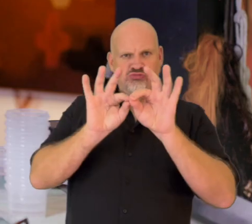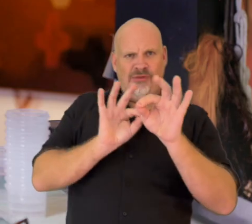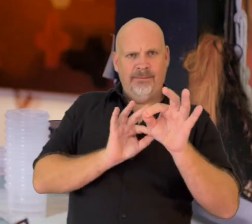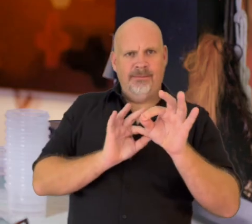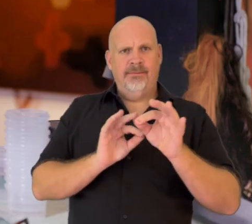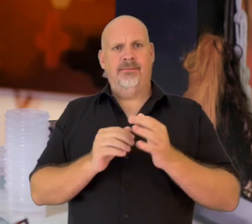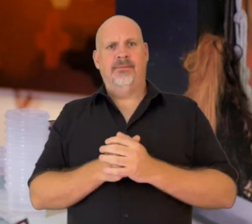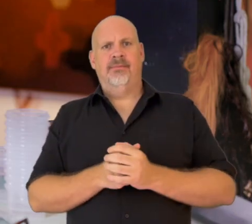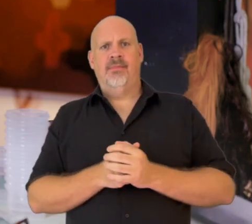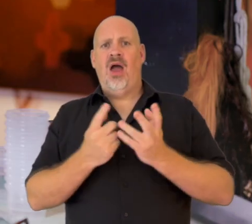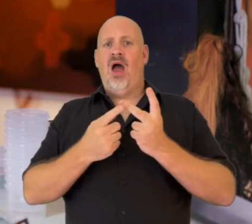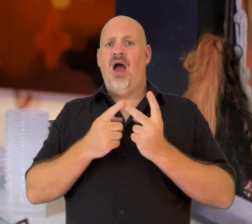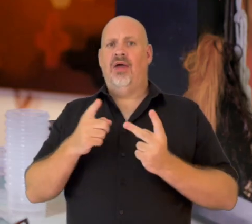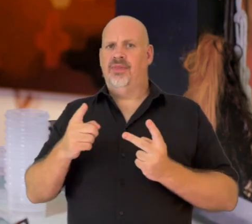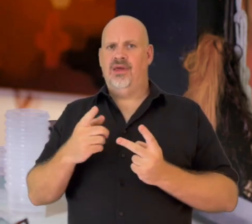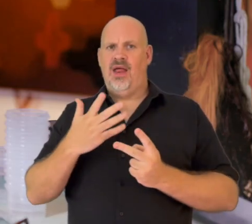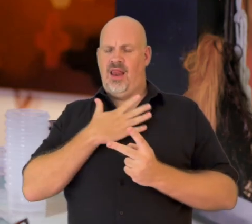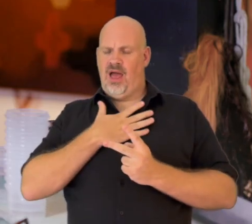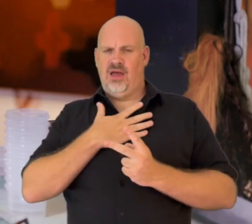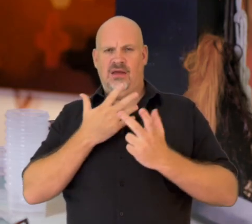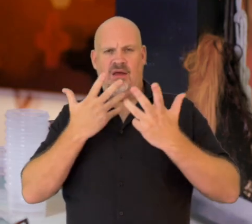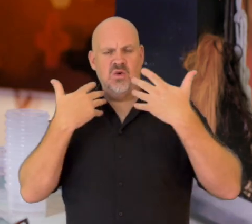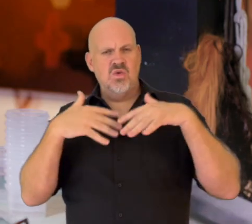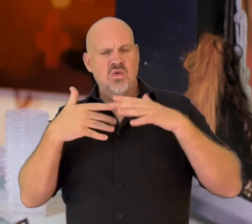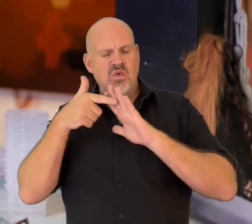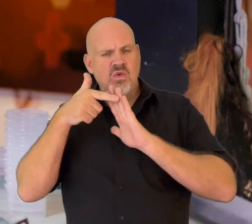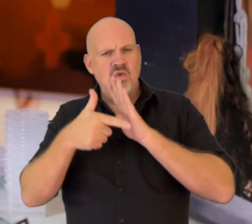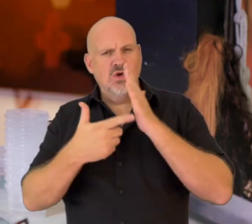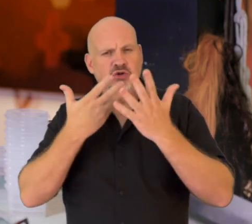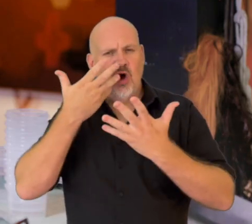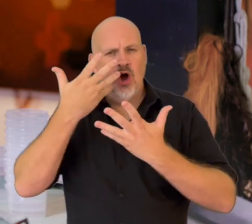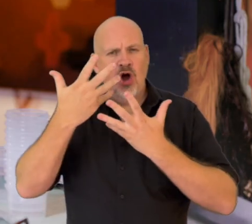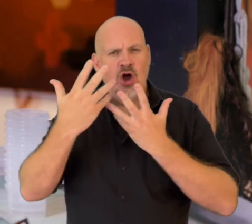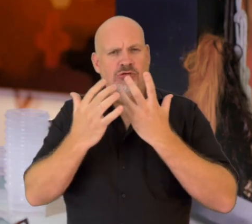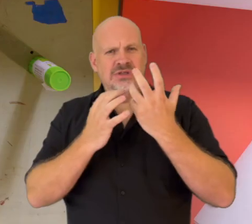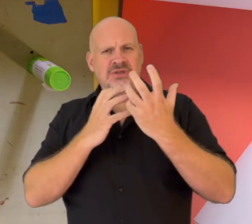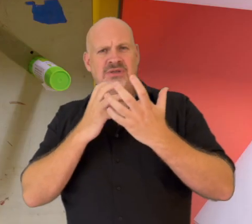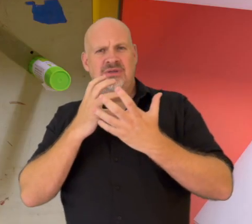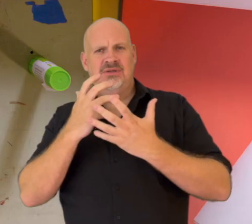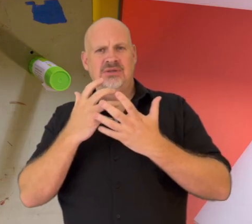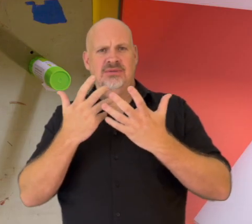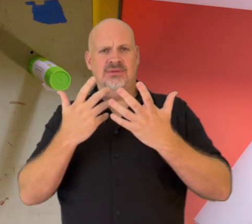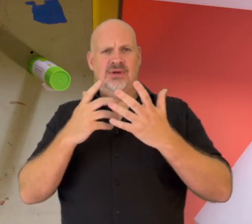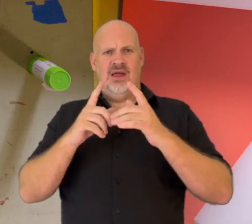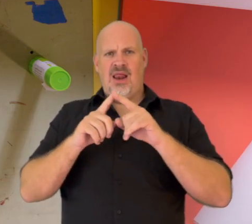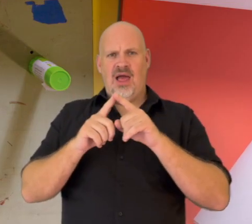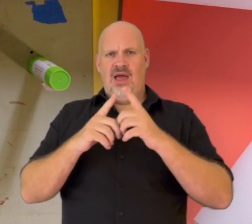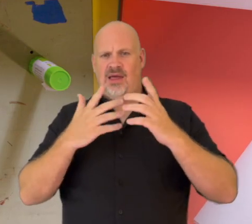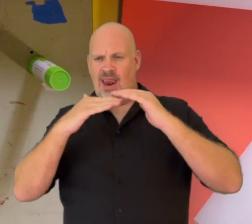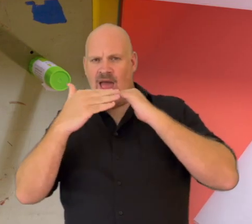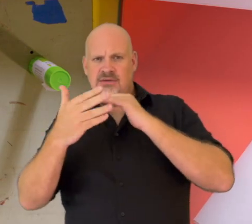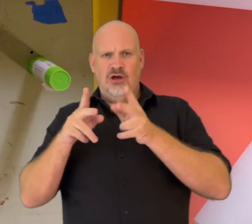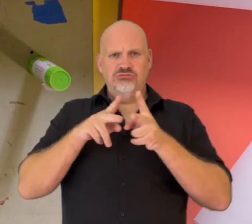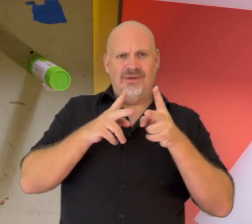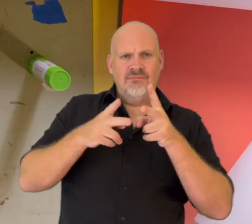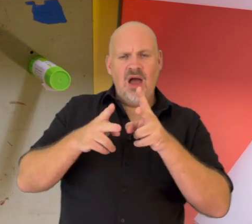people create very elaborate stories, and for them it becomes a landscape and a river, and there's some